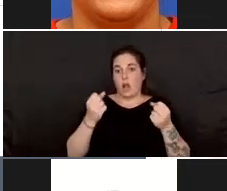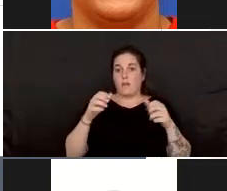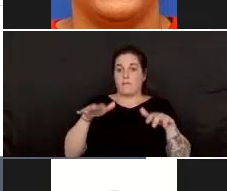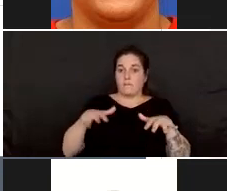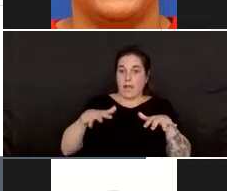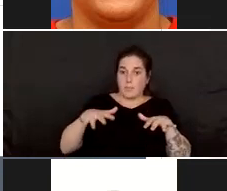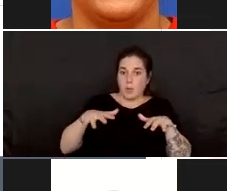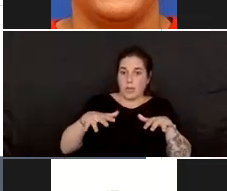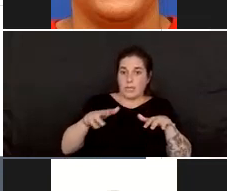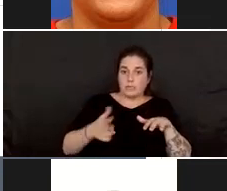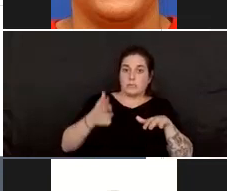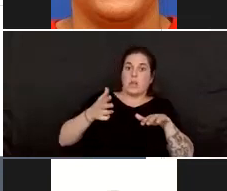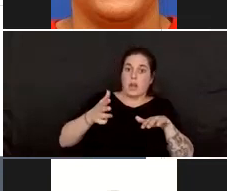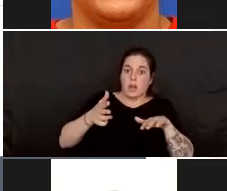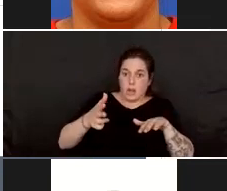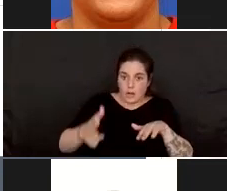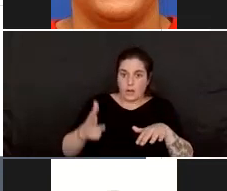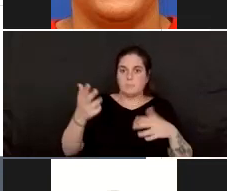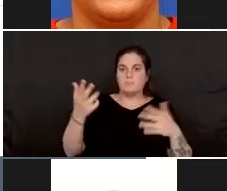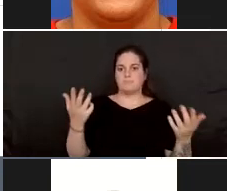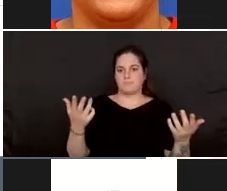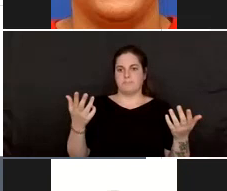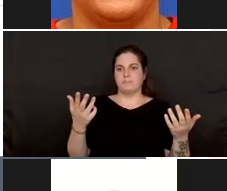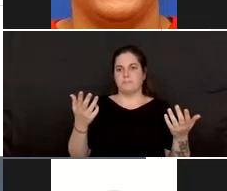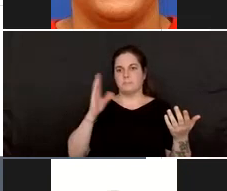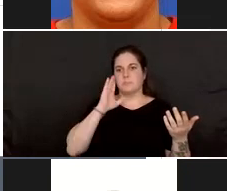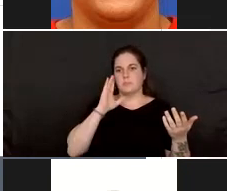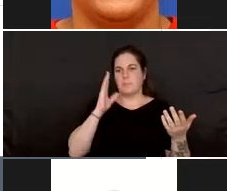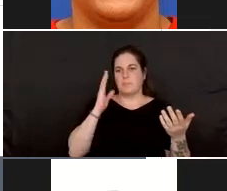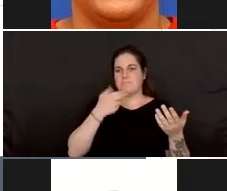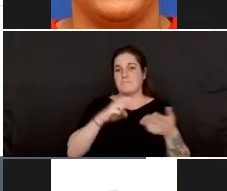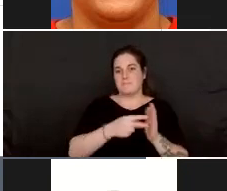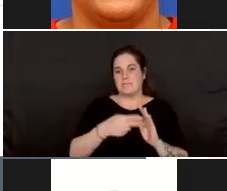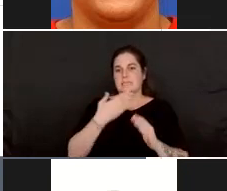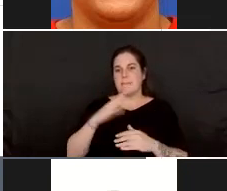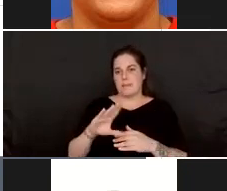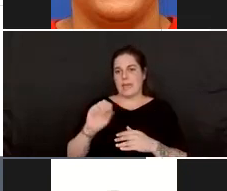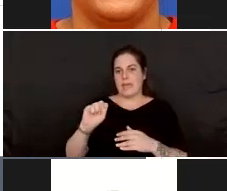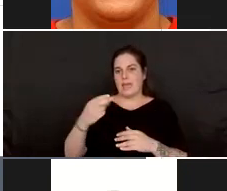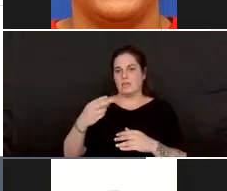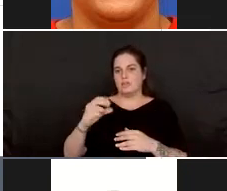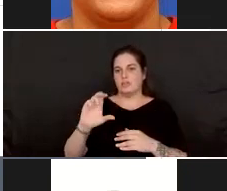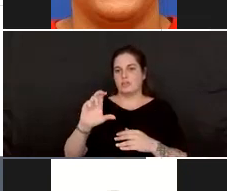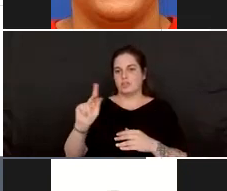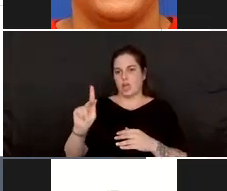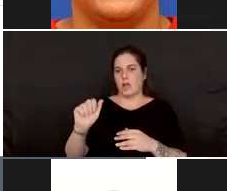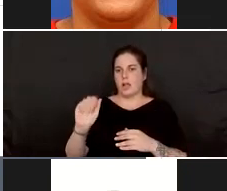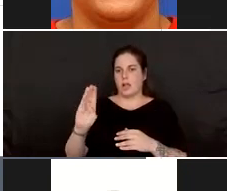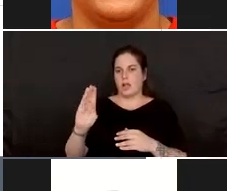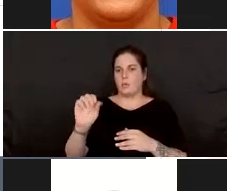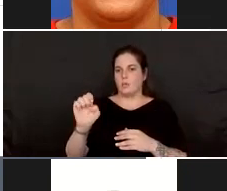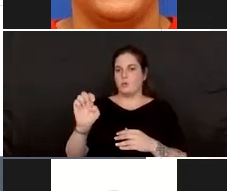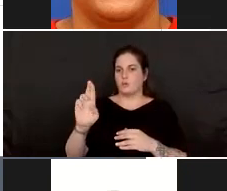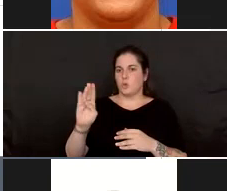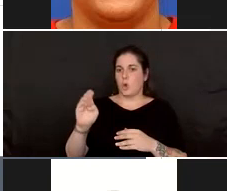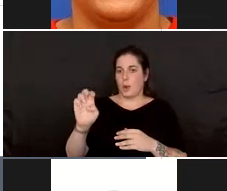lot. Okay, and I'm not talking about those cars where you hit the switches and they jump up and down and bounce all over. They have